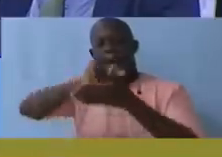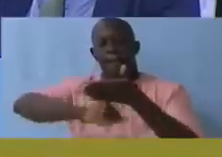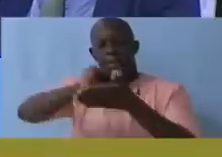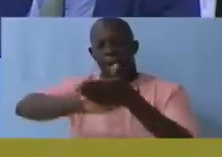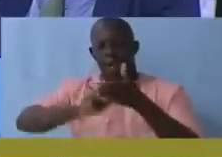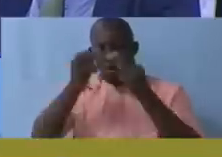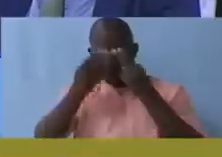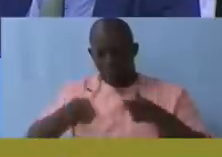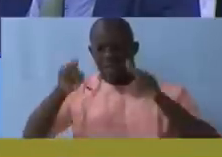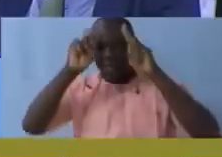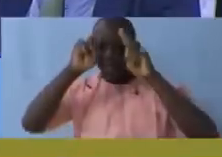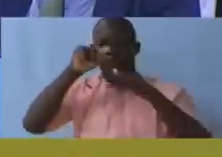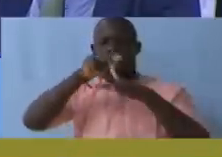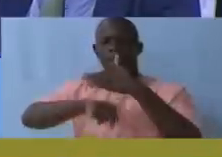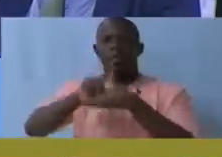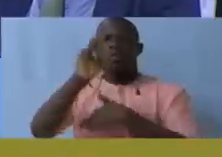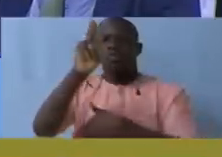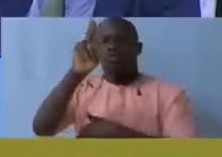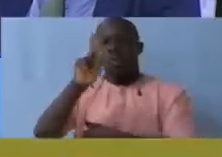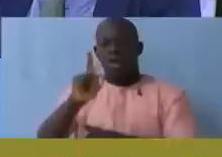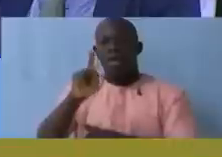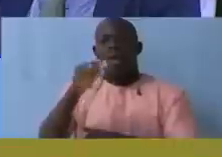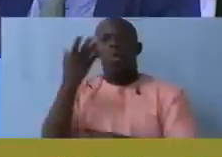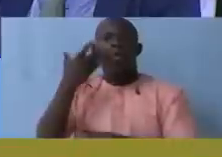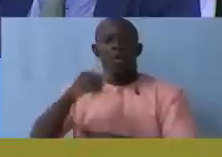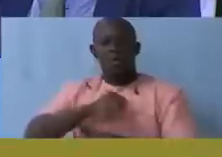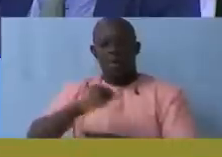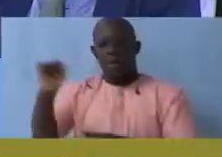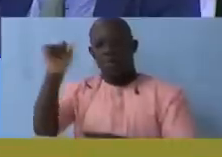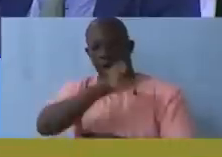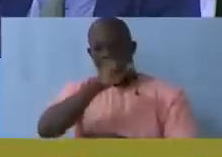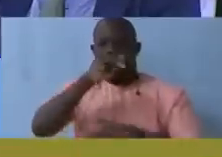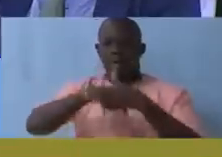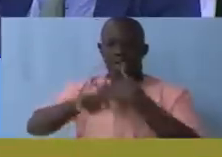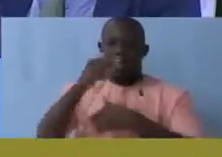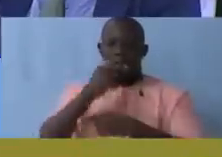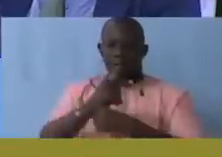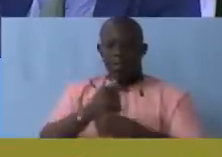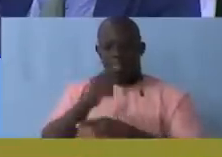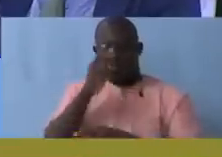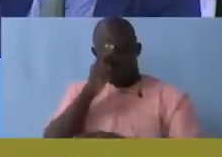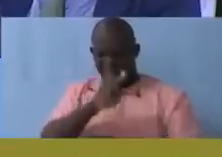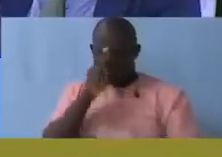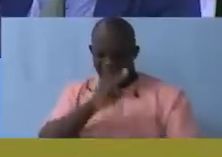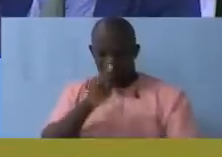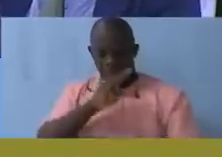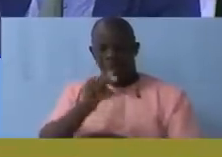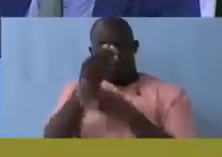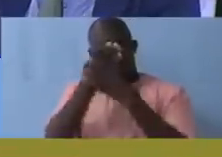UK. Then when I came back, I just managed to escape.